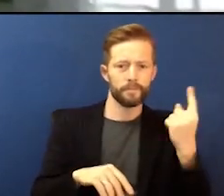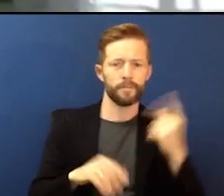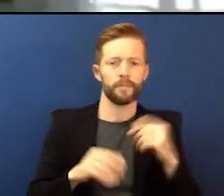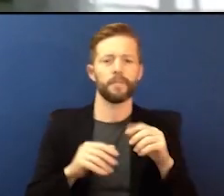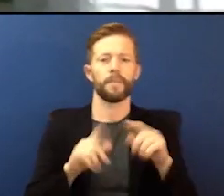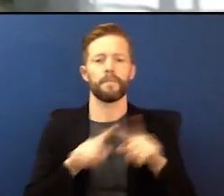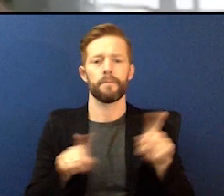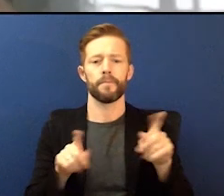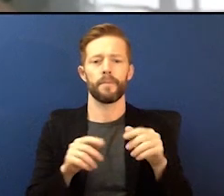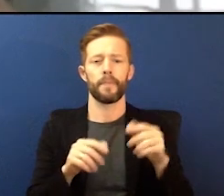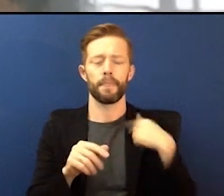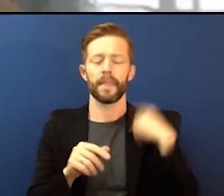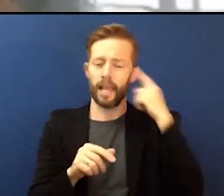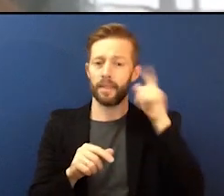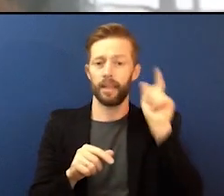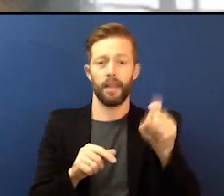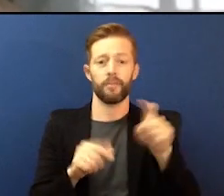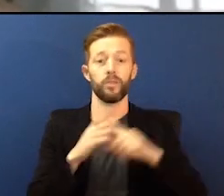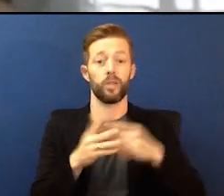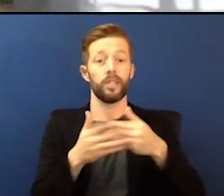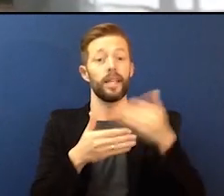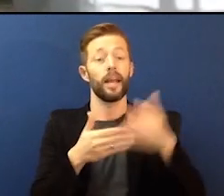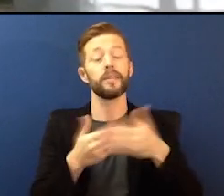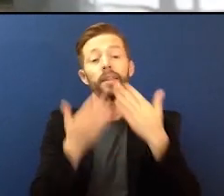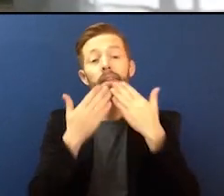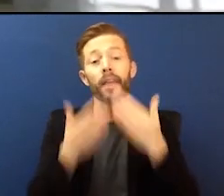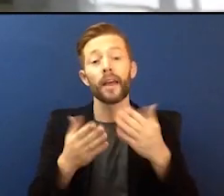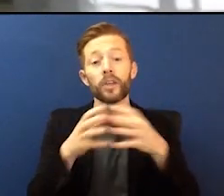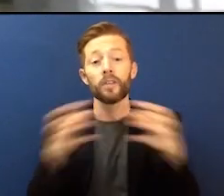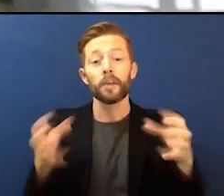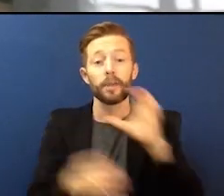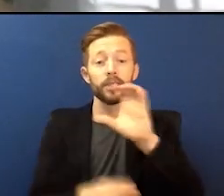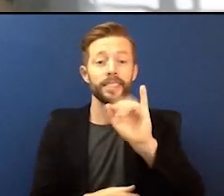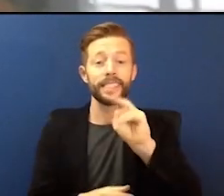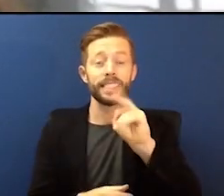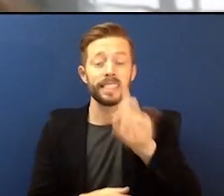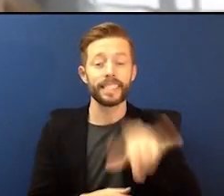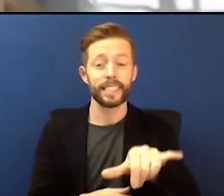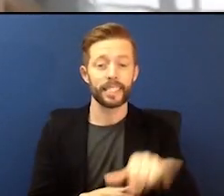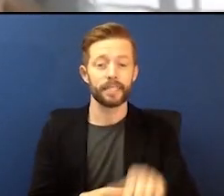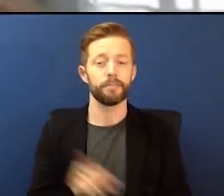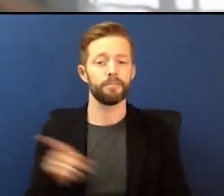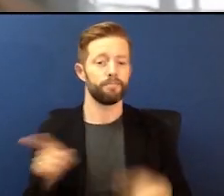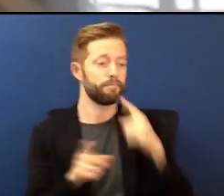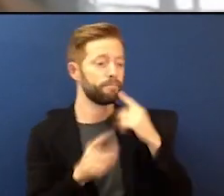answer on the side or something, but I think we need to start our next thing. Thank you very